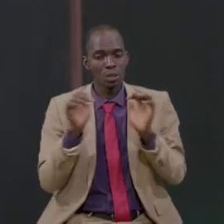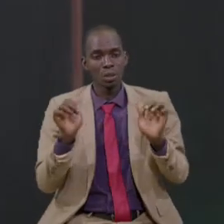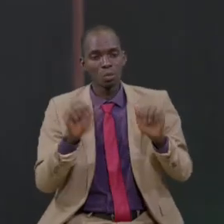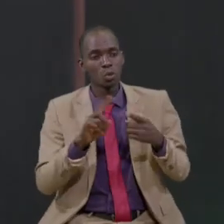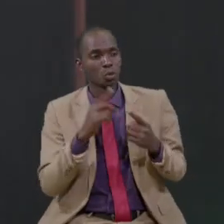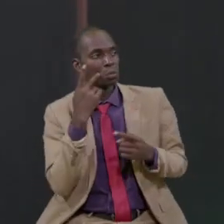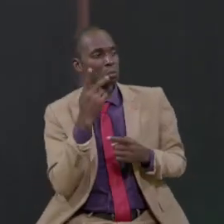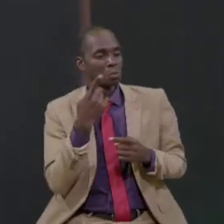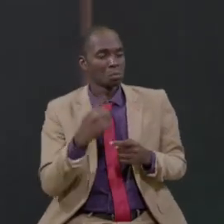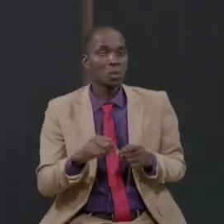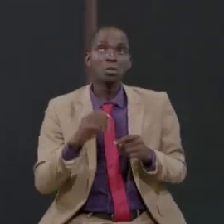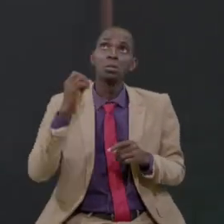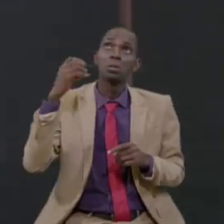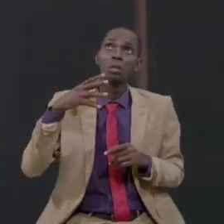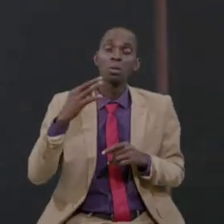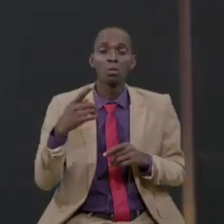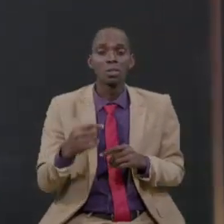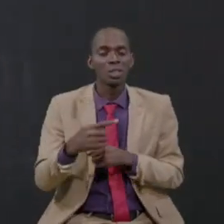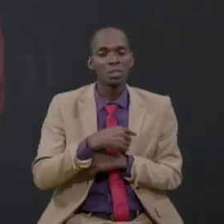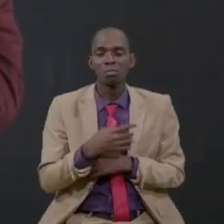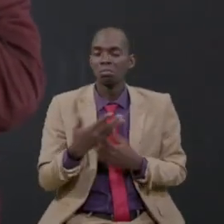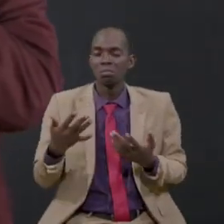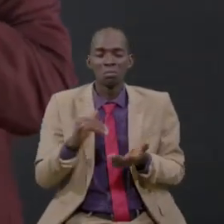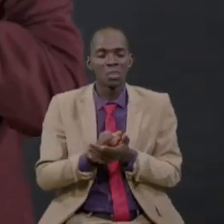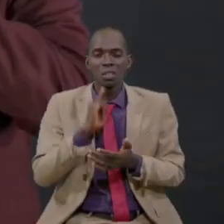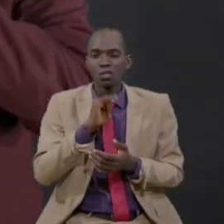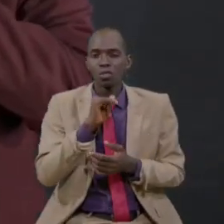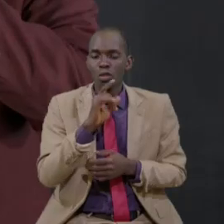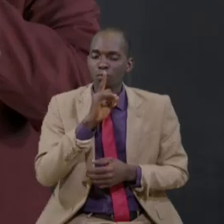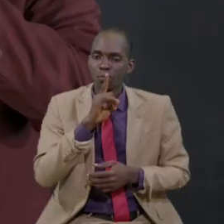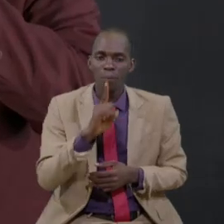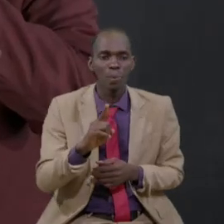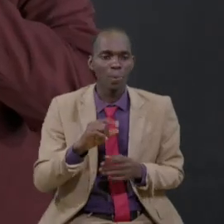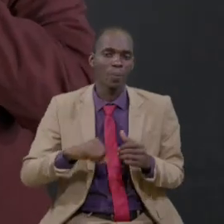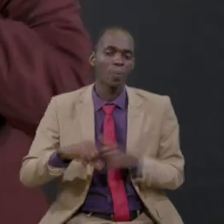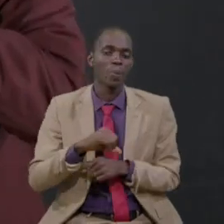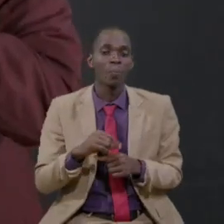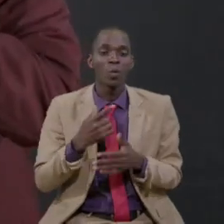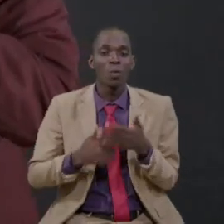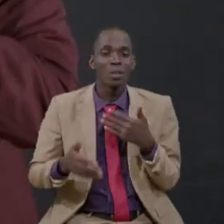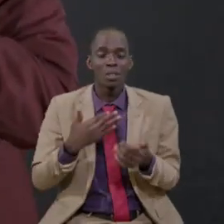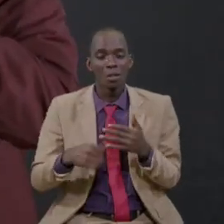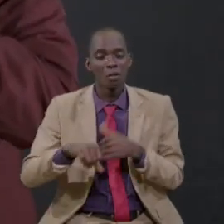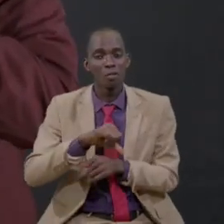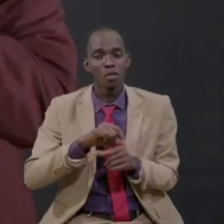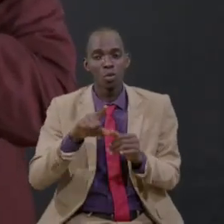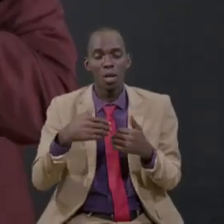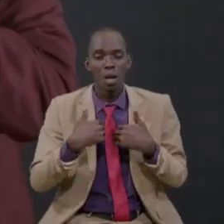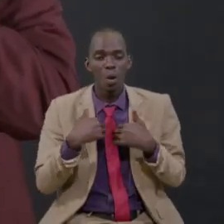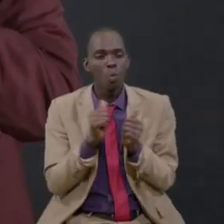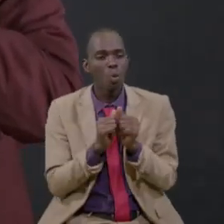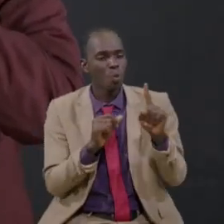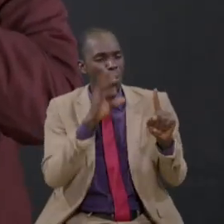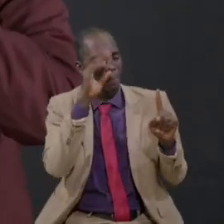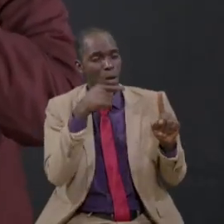fellowship. Whatever fellowship you have with that man, not your husband,